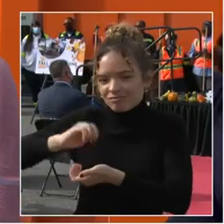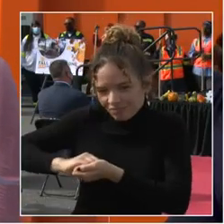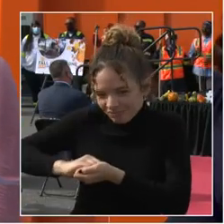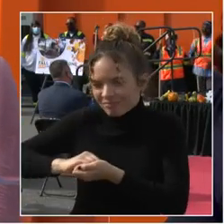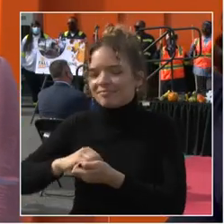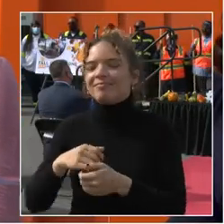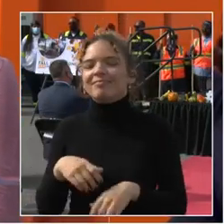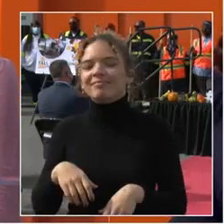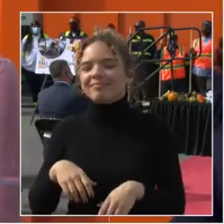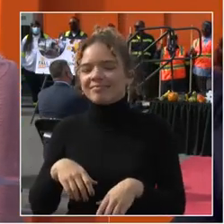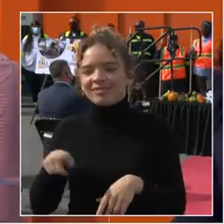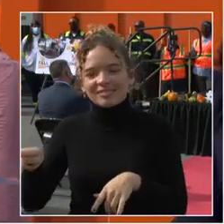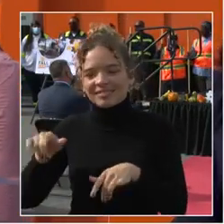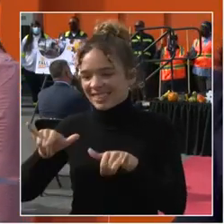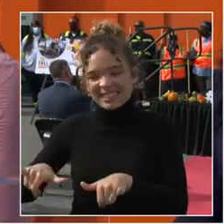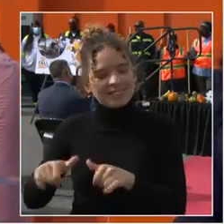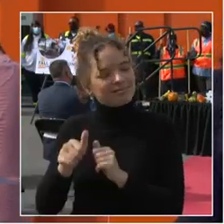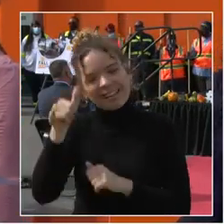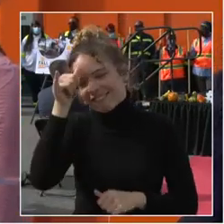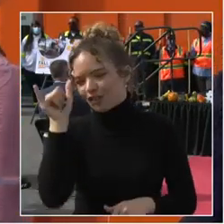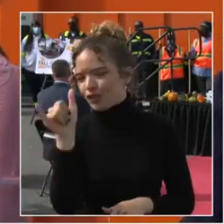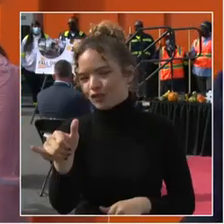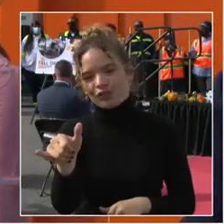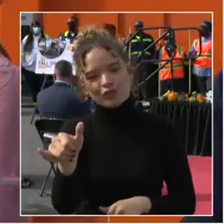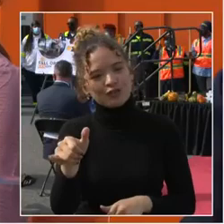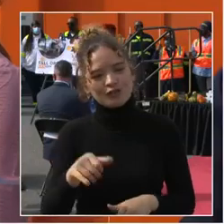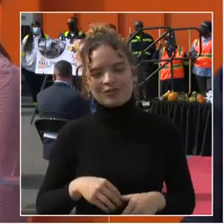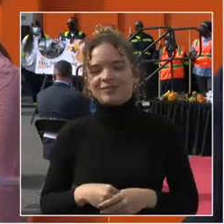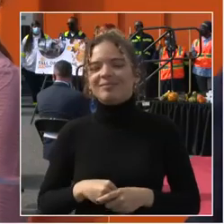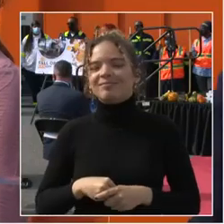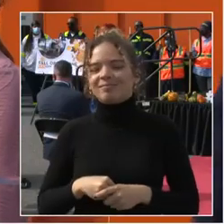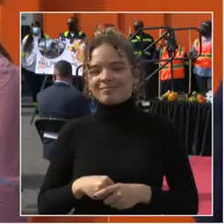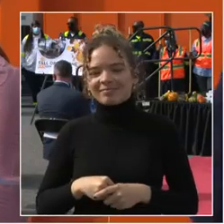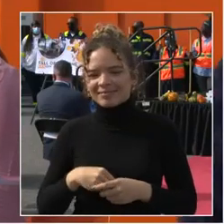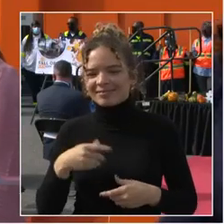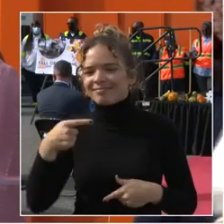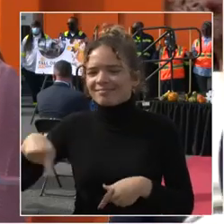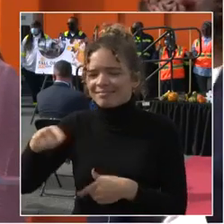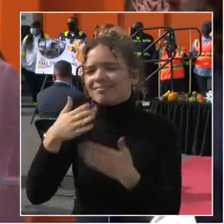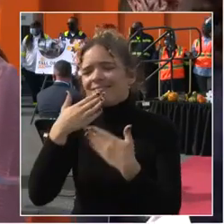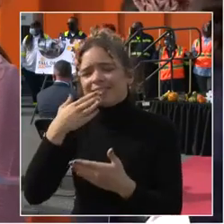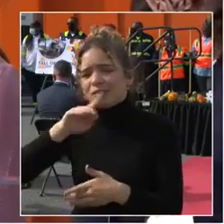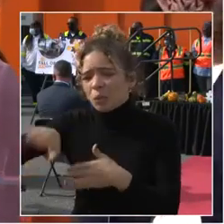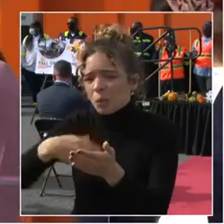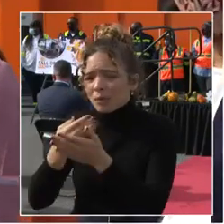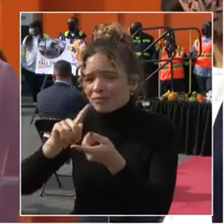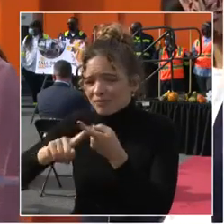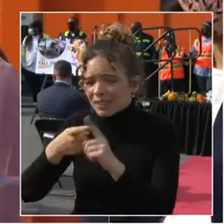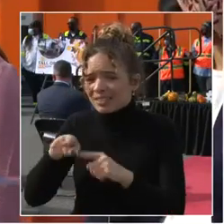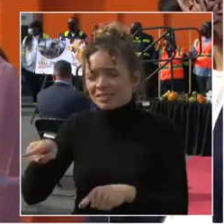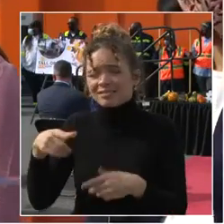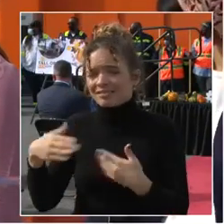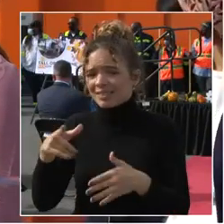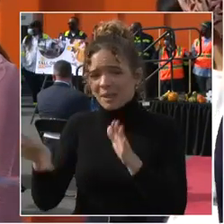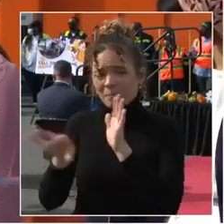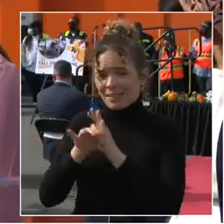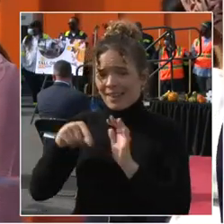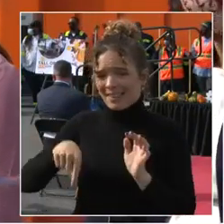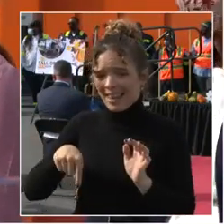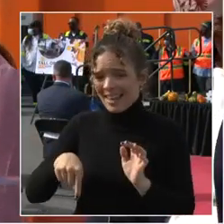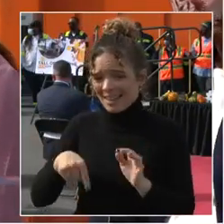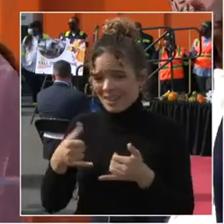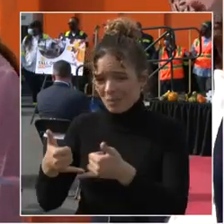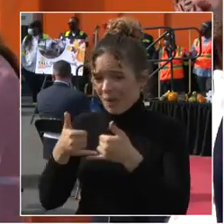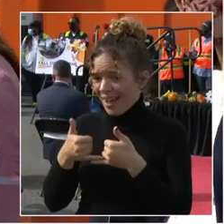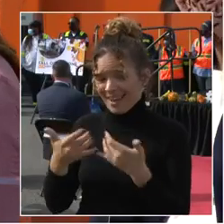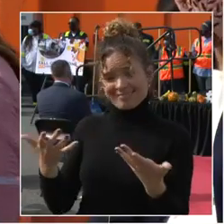worked with in the classroom. I love y'all. I love my friends. Thank you. I don't know how y'all found out, but I love you. And my daughter, she's my A1. So thank